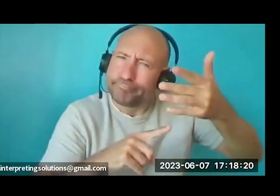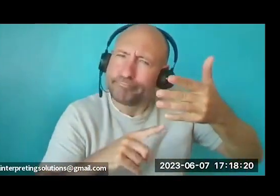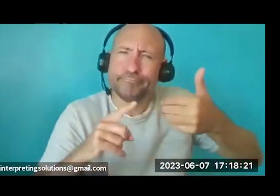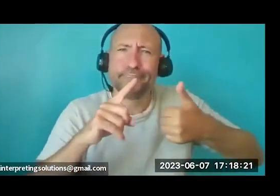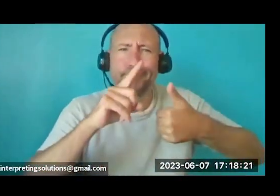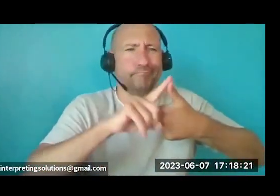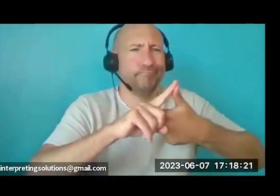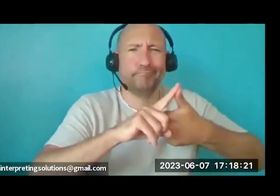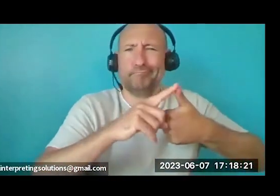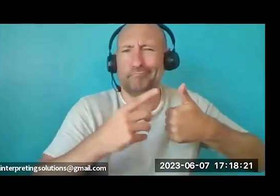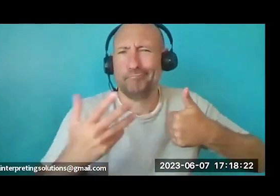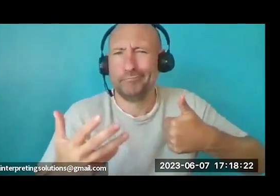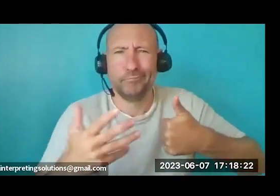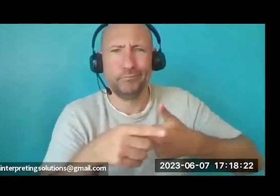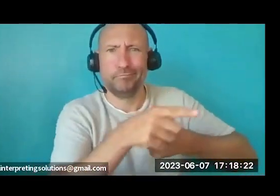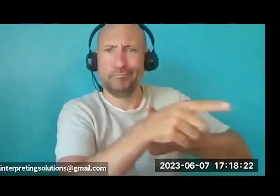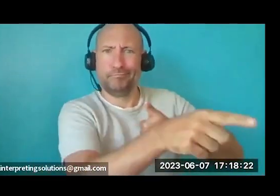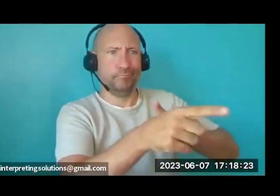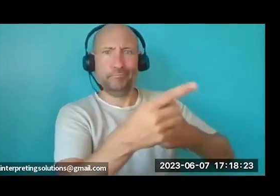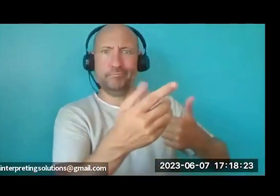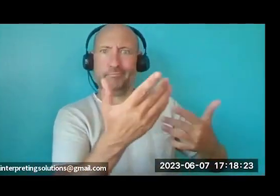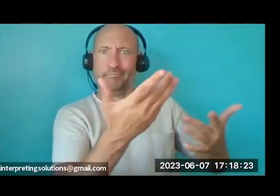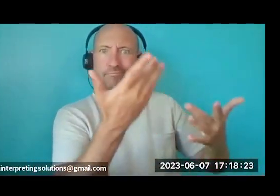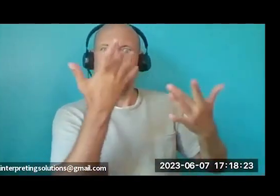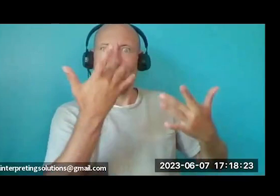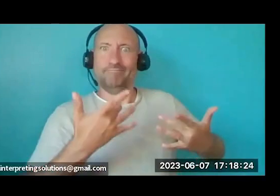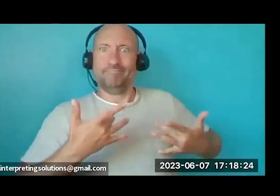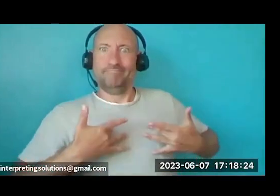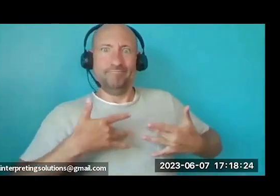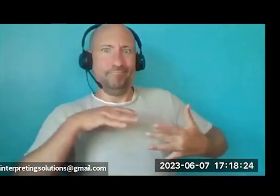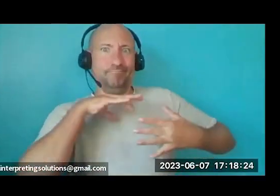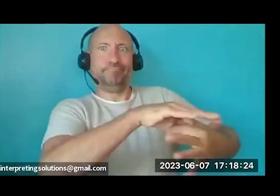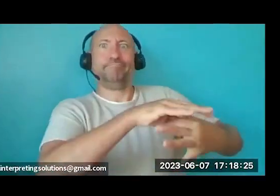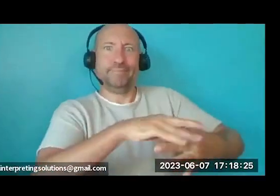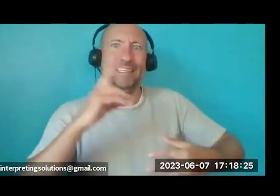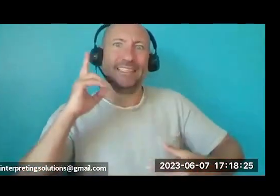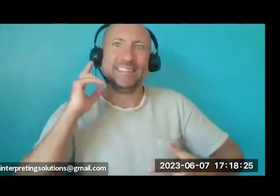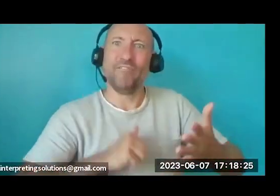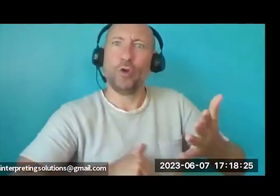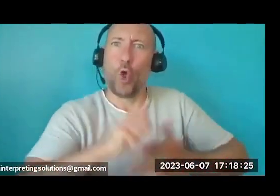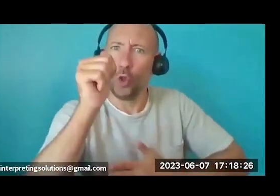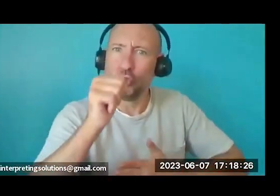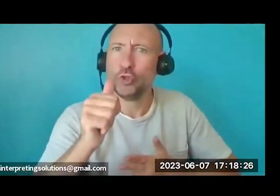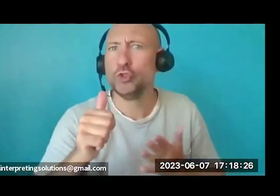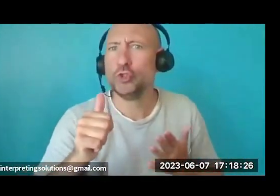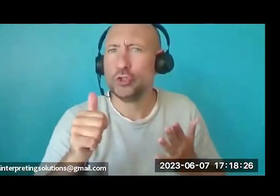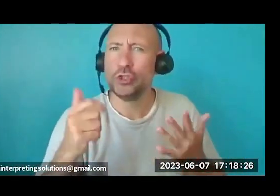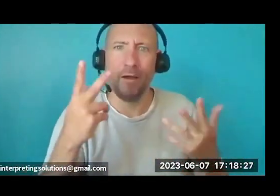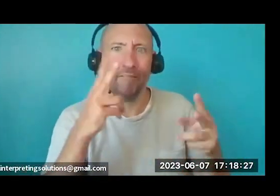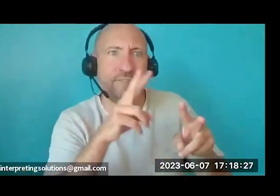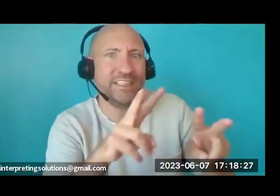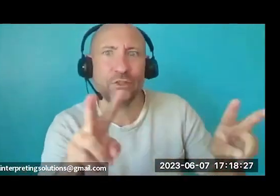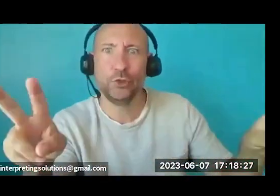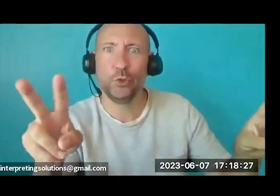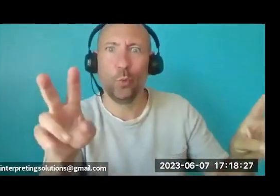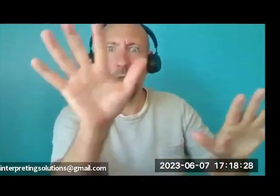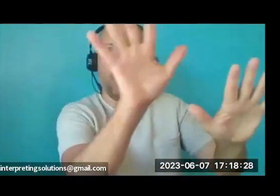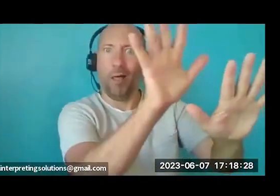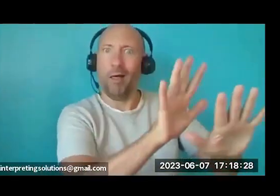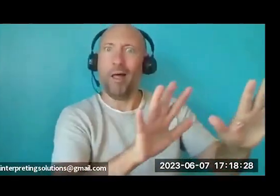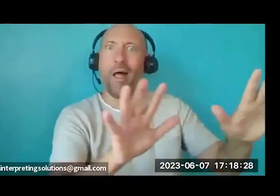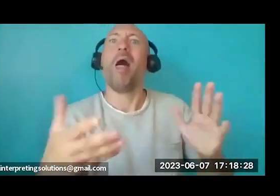how well a performance adheres to the canons of the deaf culture and experience, to visual perception, and then